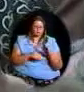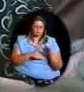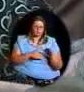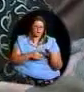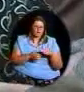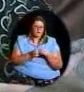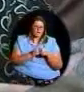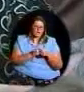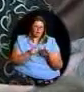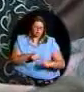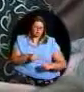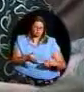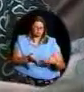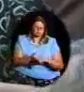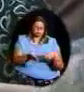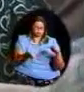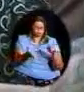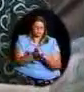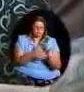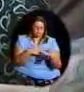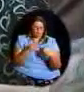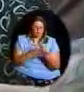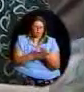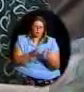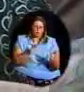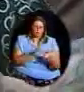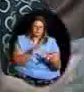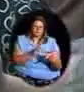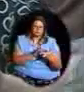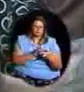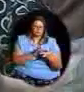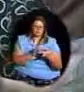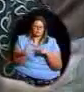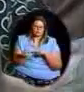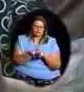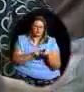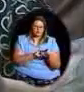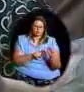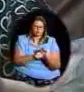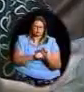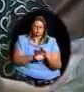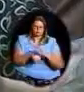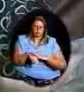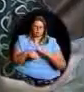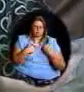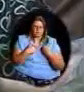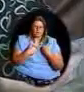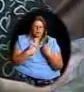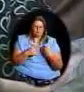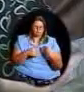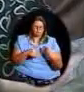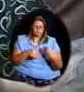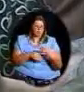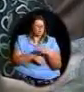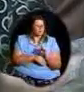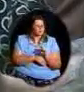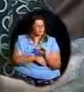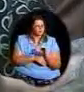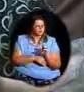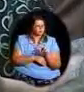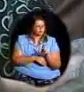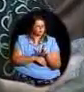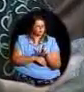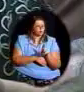on so that we can share it. We're also working on to have a briefer balanced scorecard that's on our website all the time that has certain